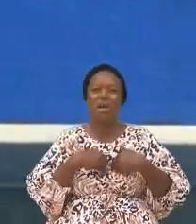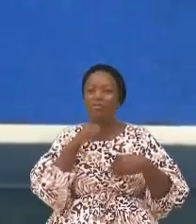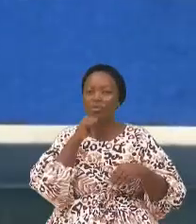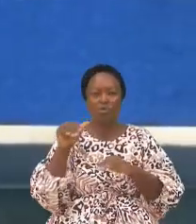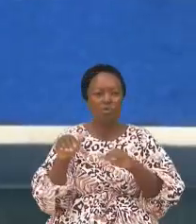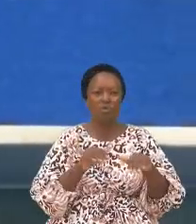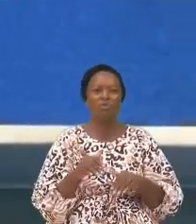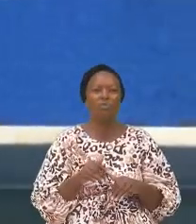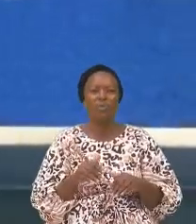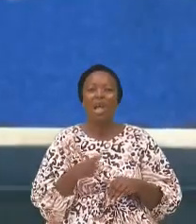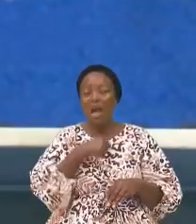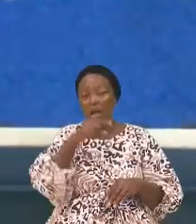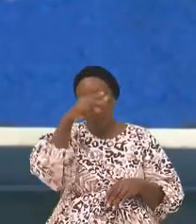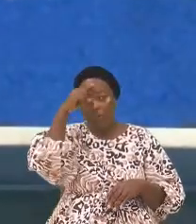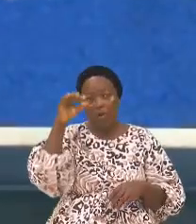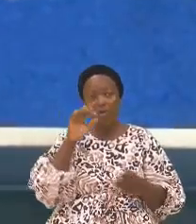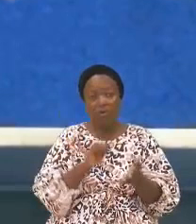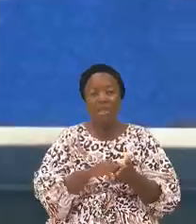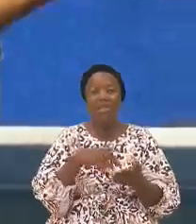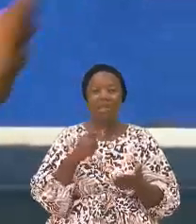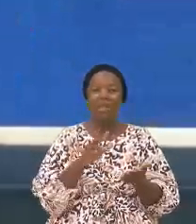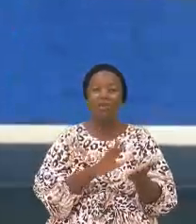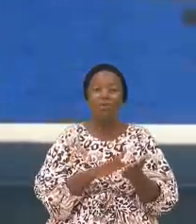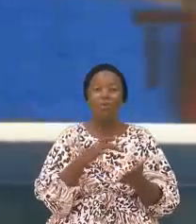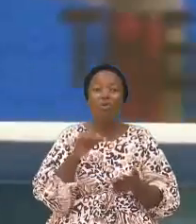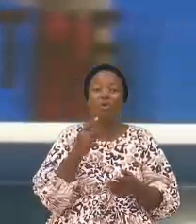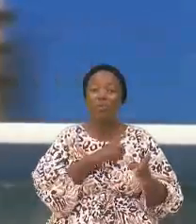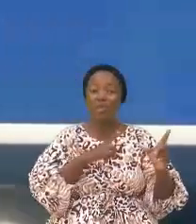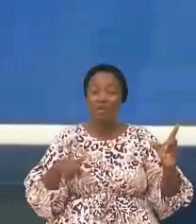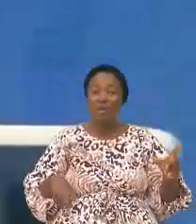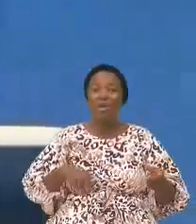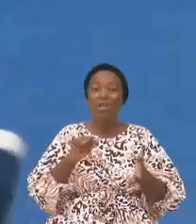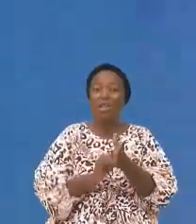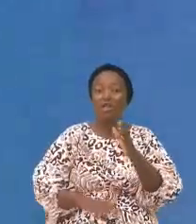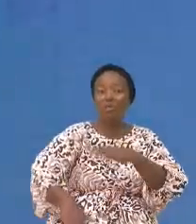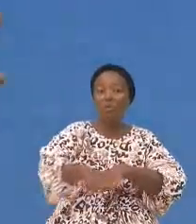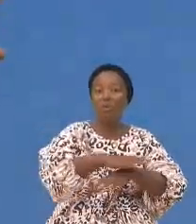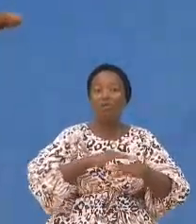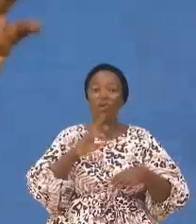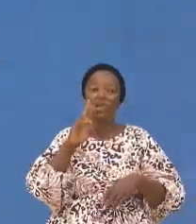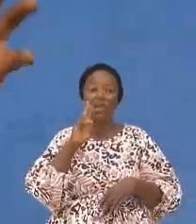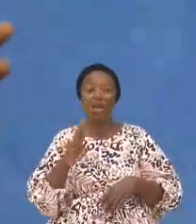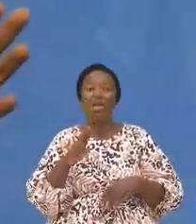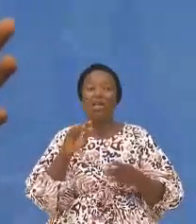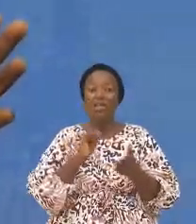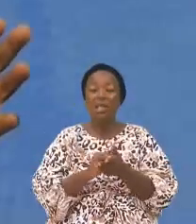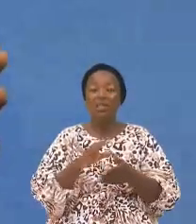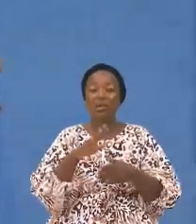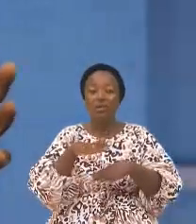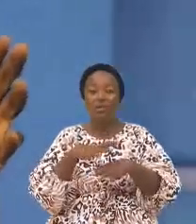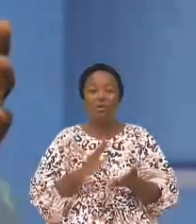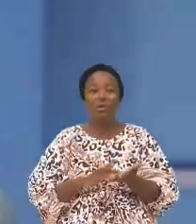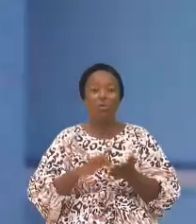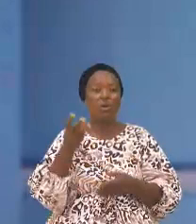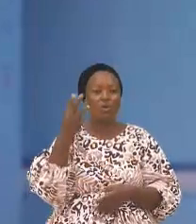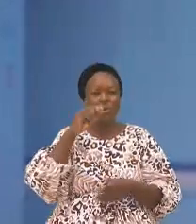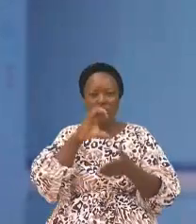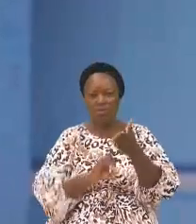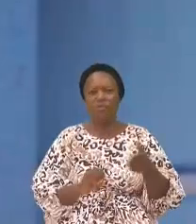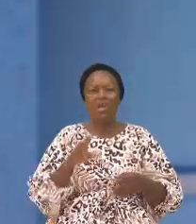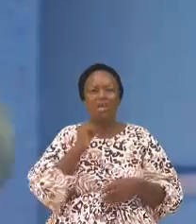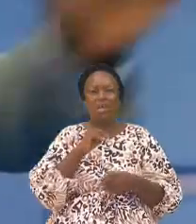not have done. And because of that, the glory of the Lord that